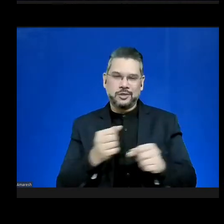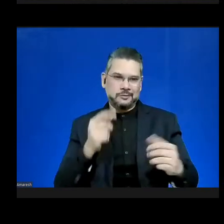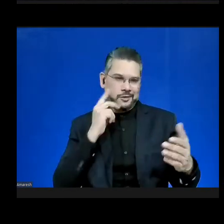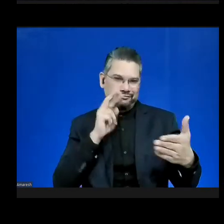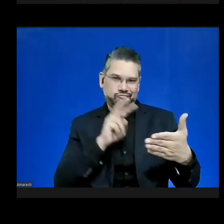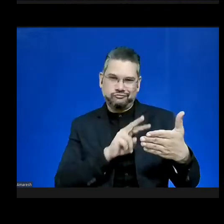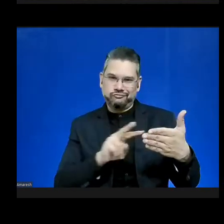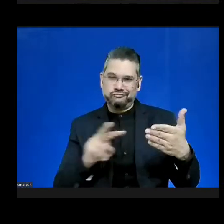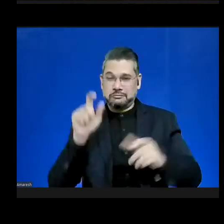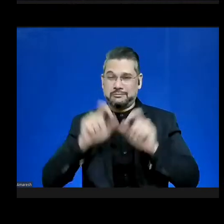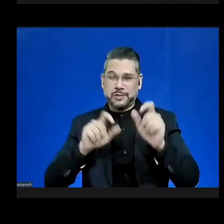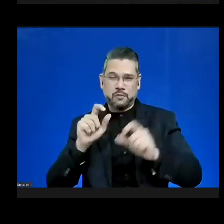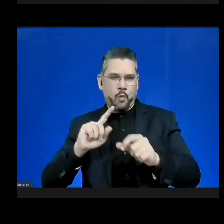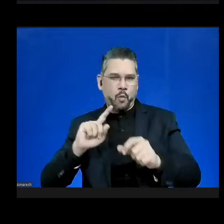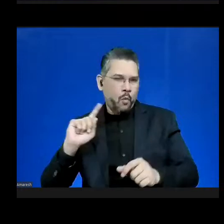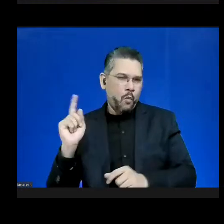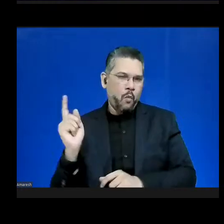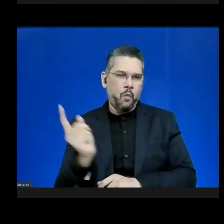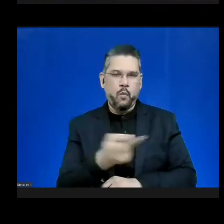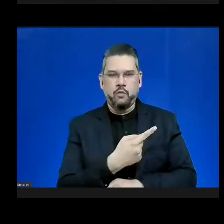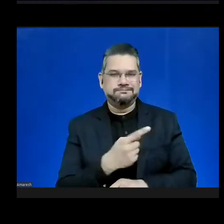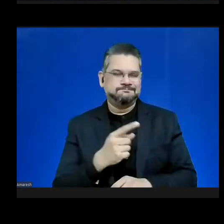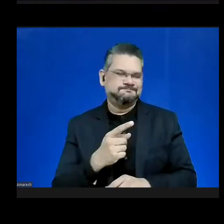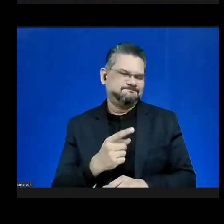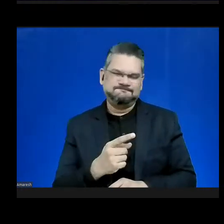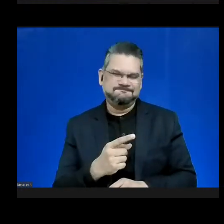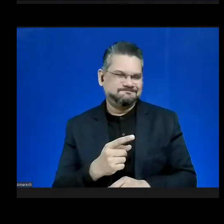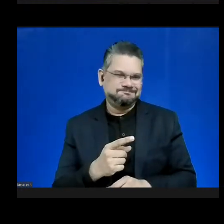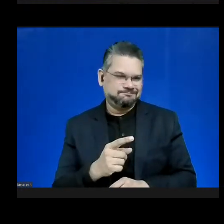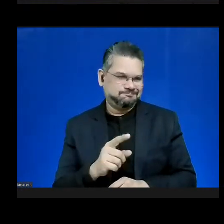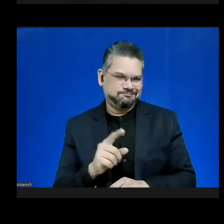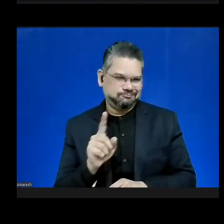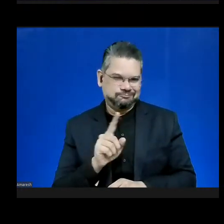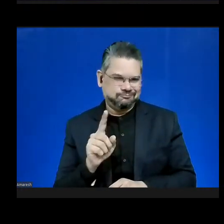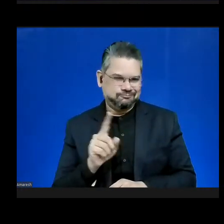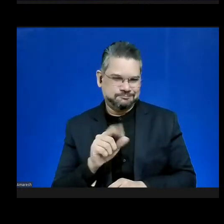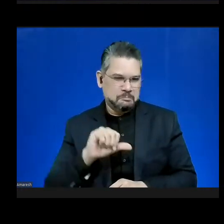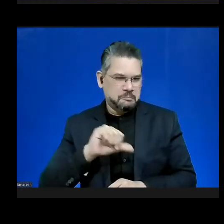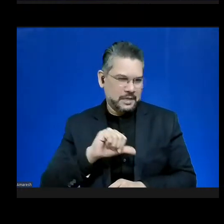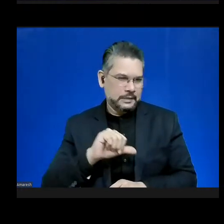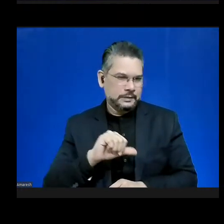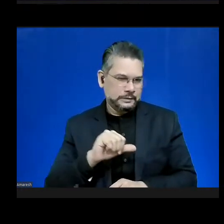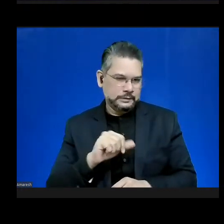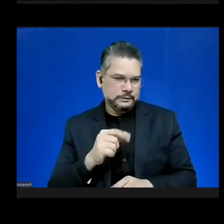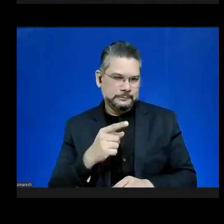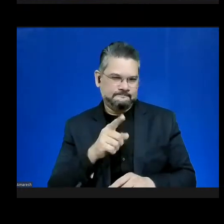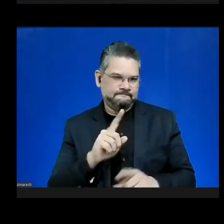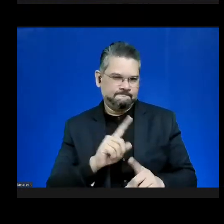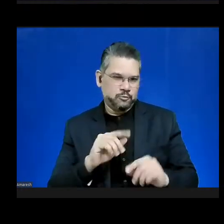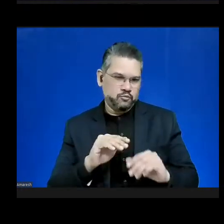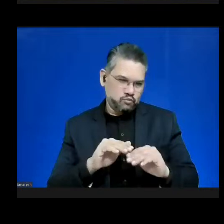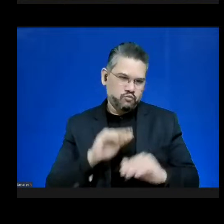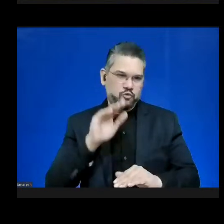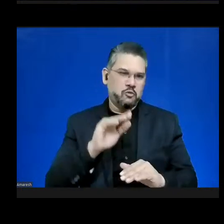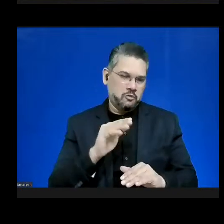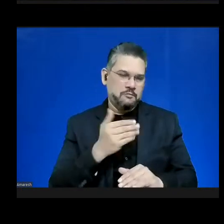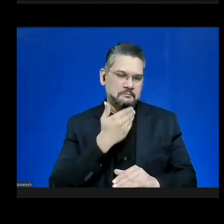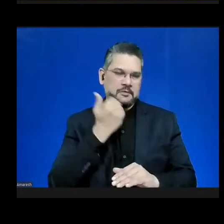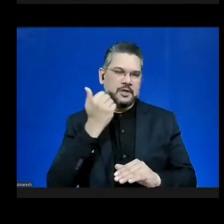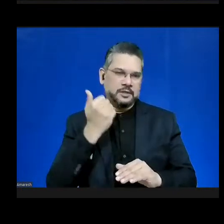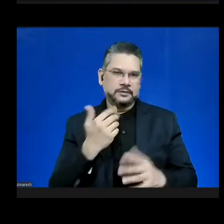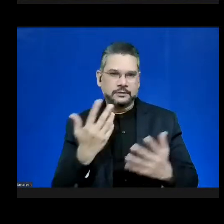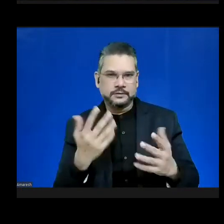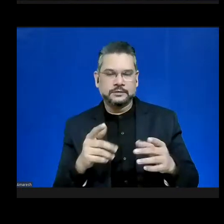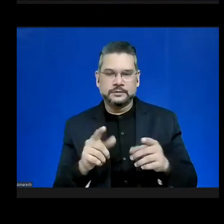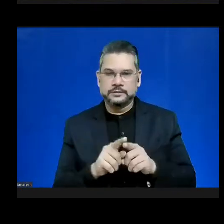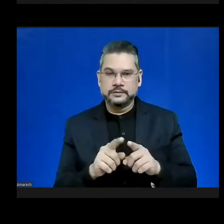that is something means we need to be making sure that probably the contrast that we give into a site